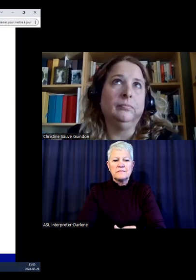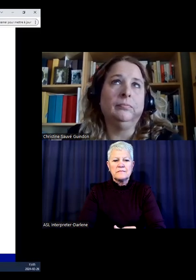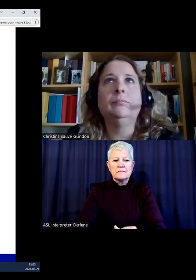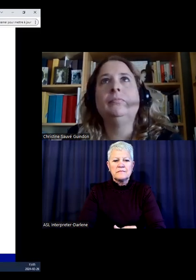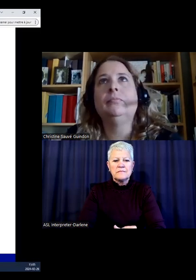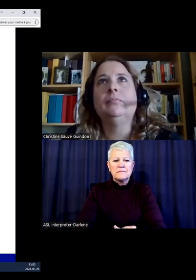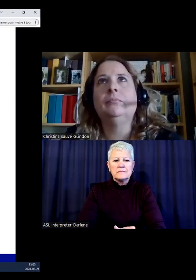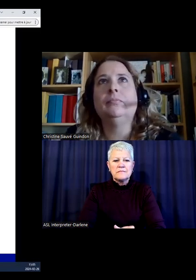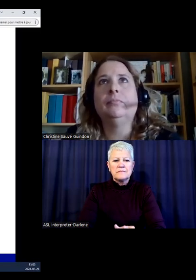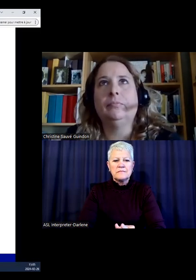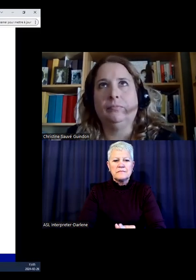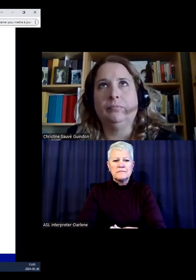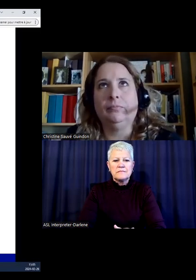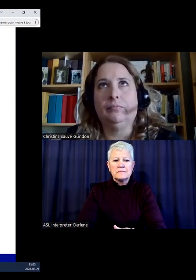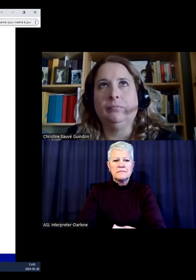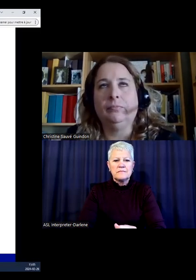Wait.